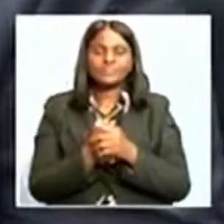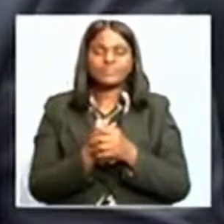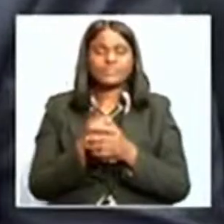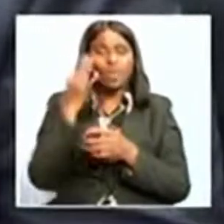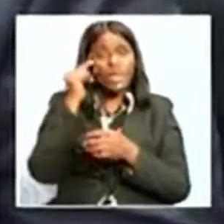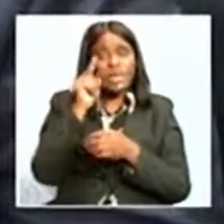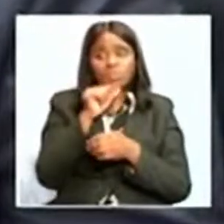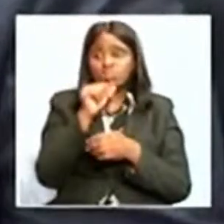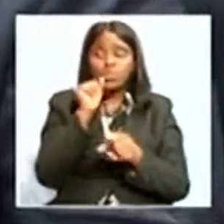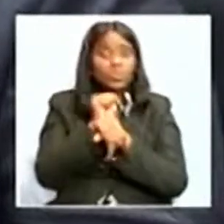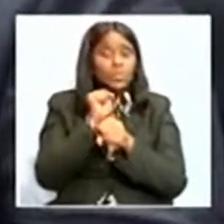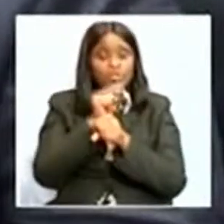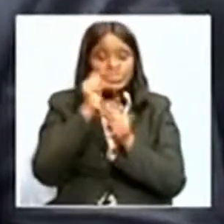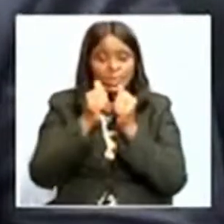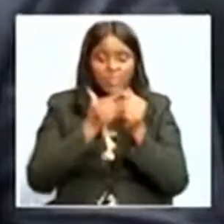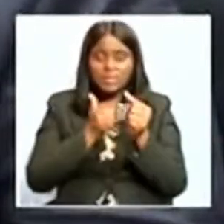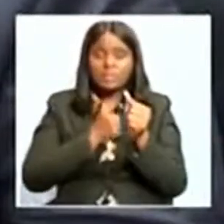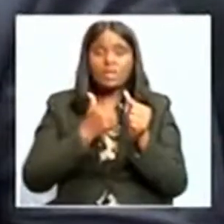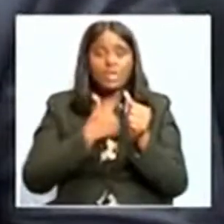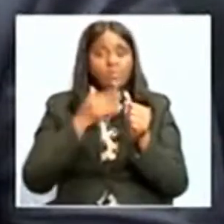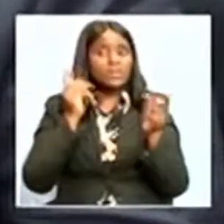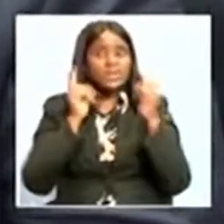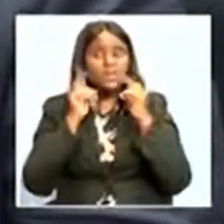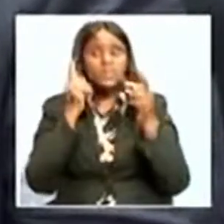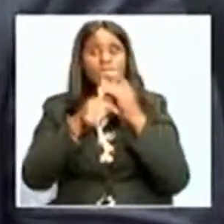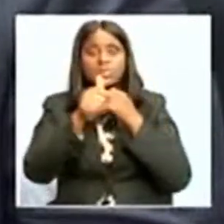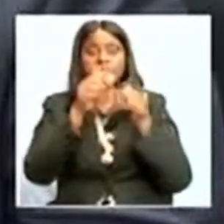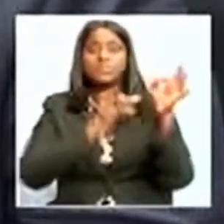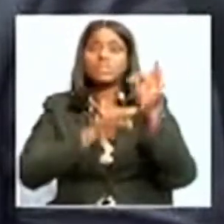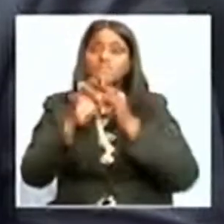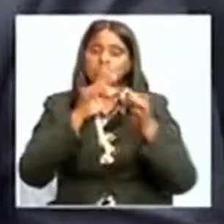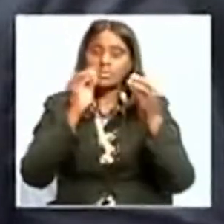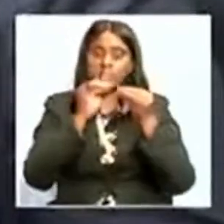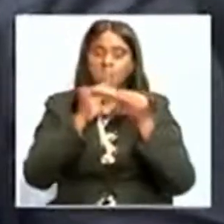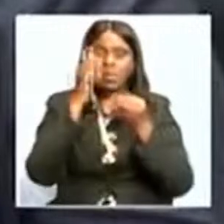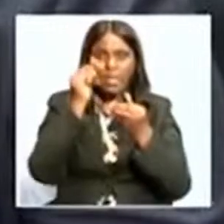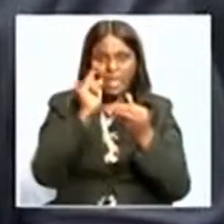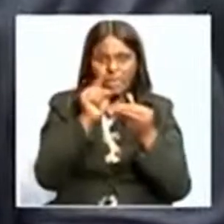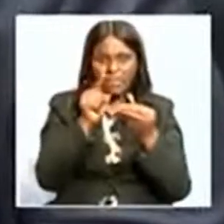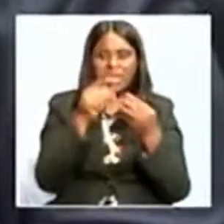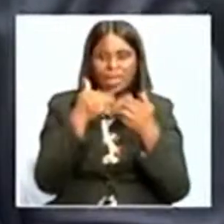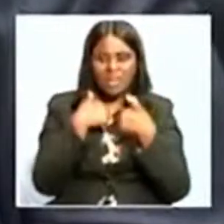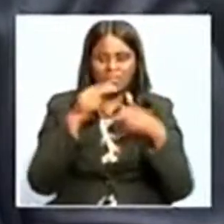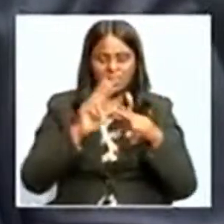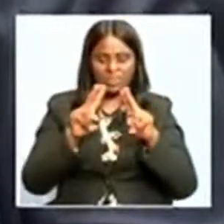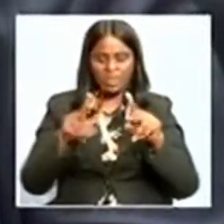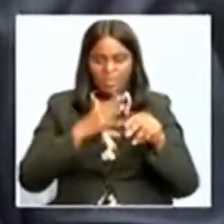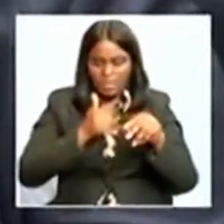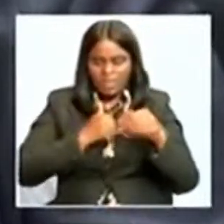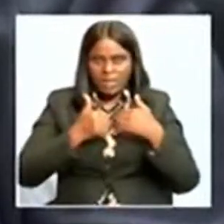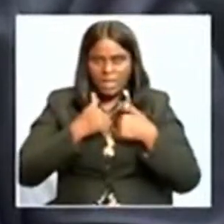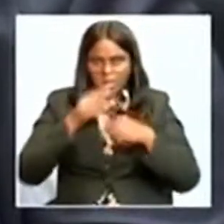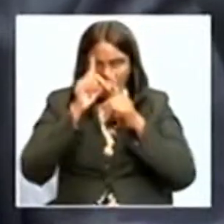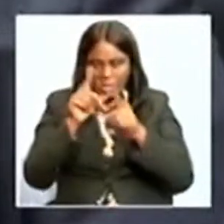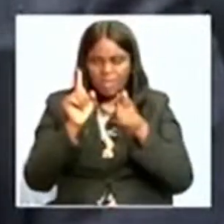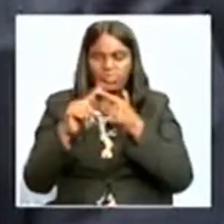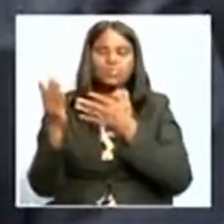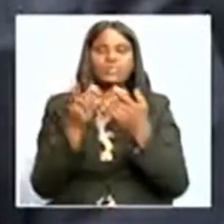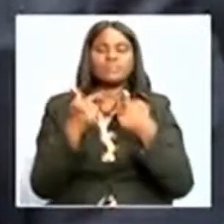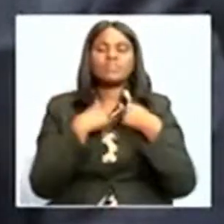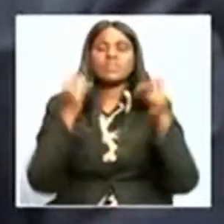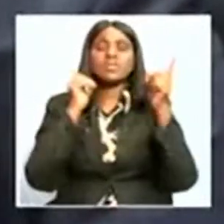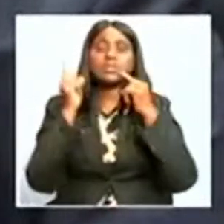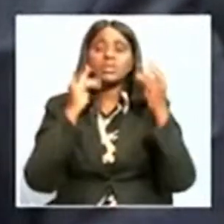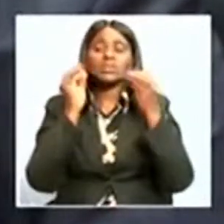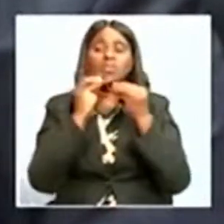Why are you not doing that? Because I've heard what you're explaining there. And that's why, Chair, I've decided to bring this so that I hear